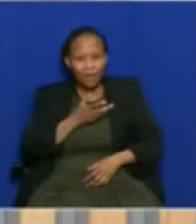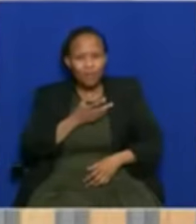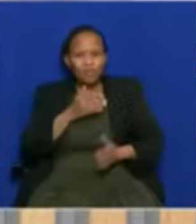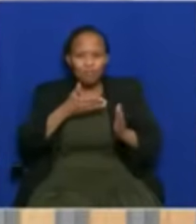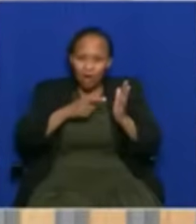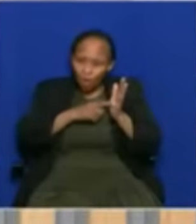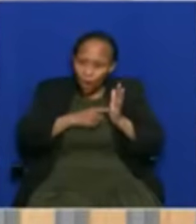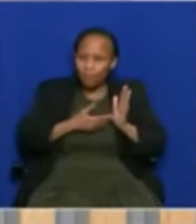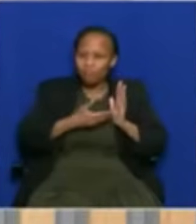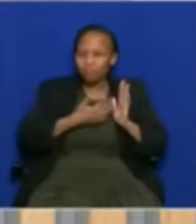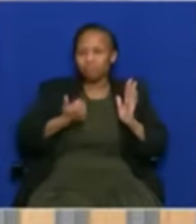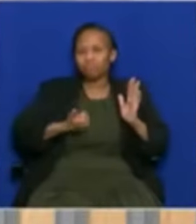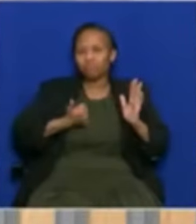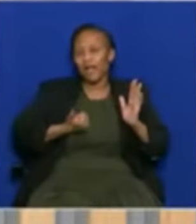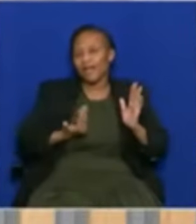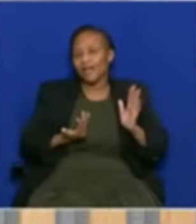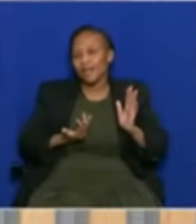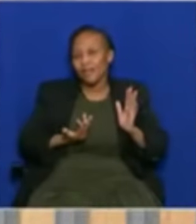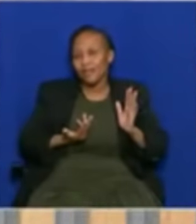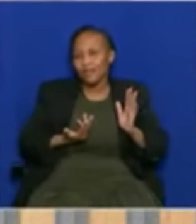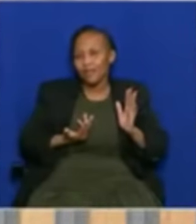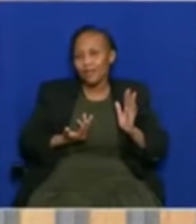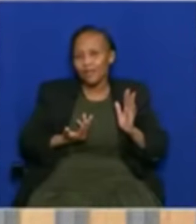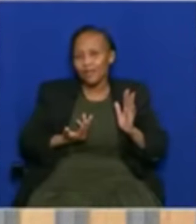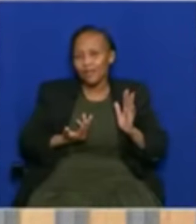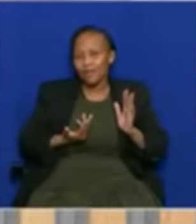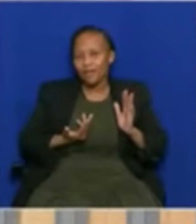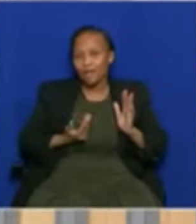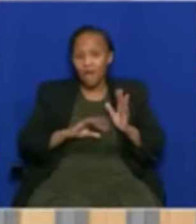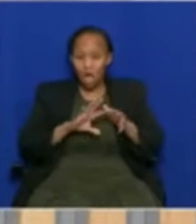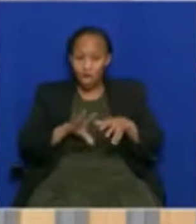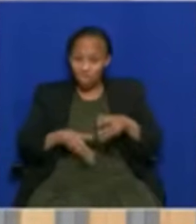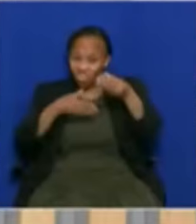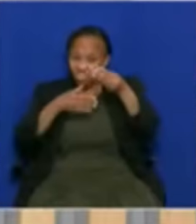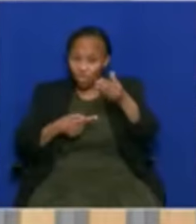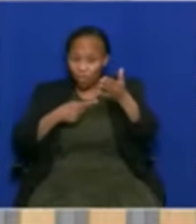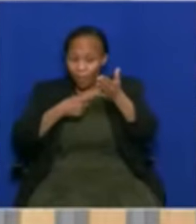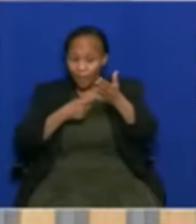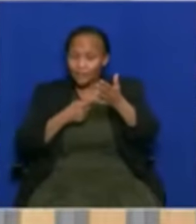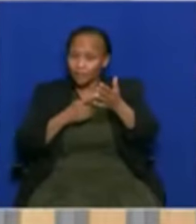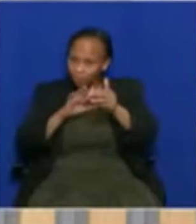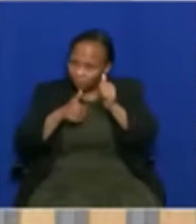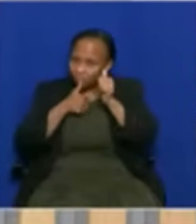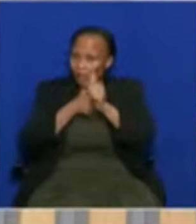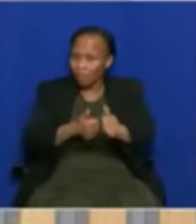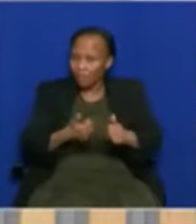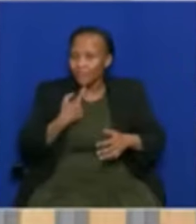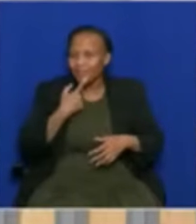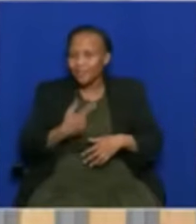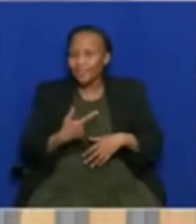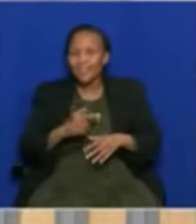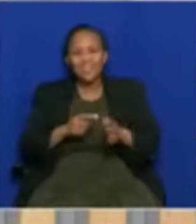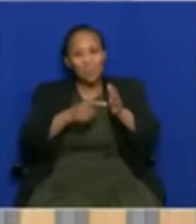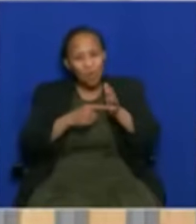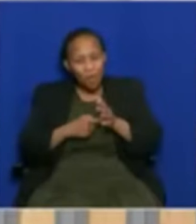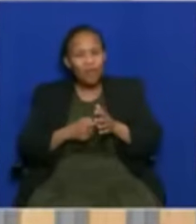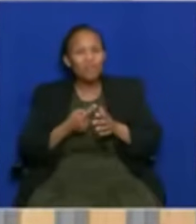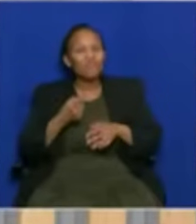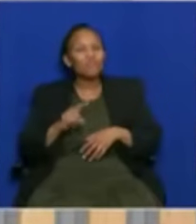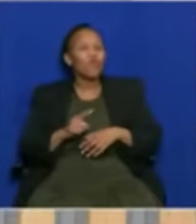Why should we not be bound by what the document says and say the requirements for that job are as set out in that